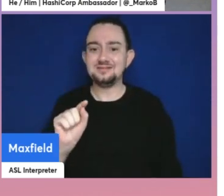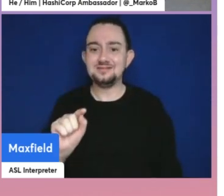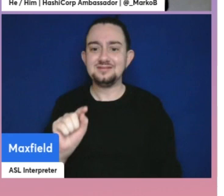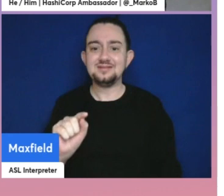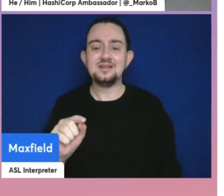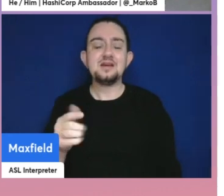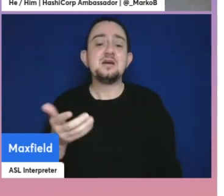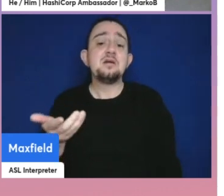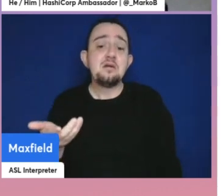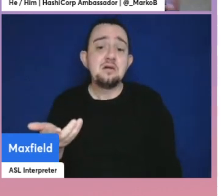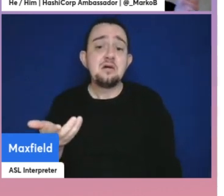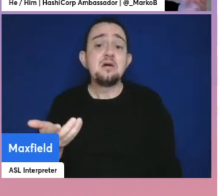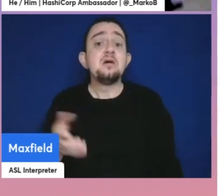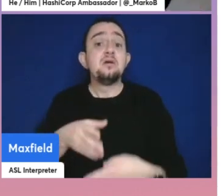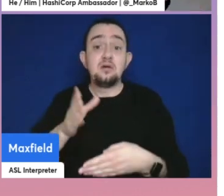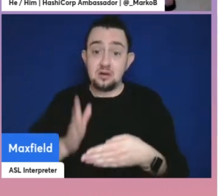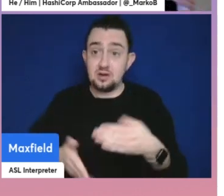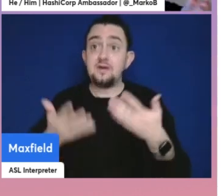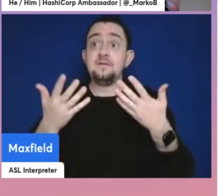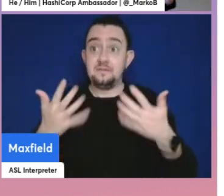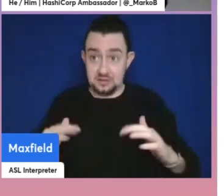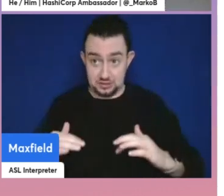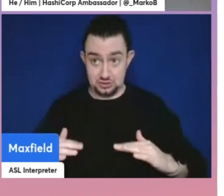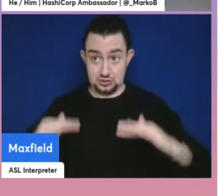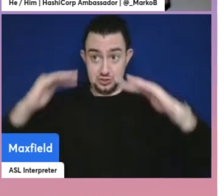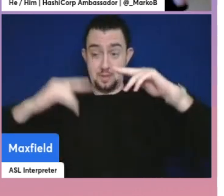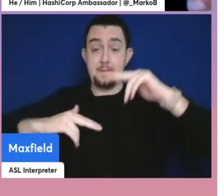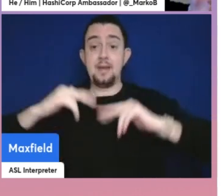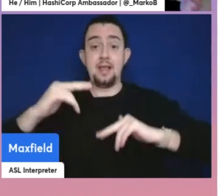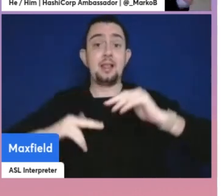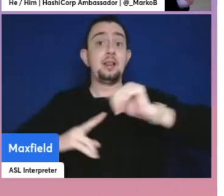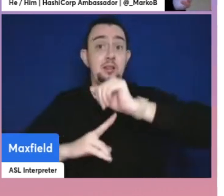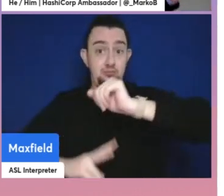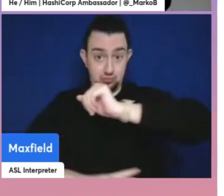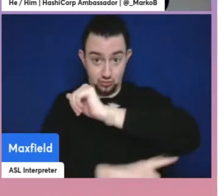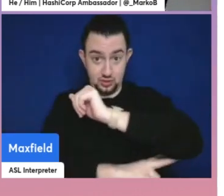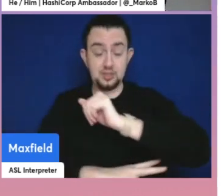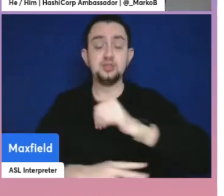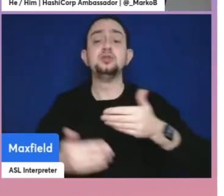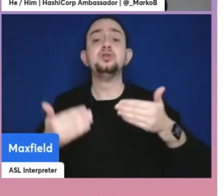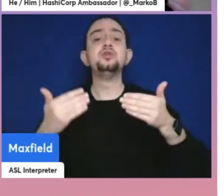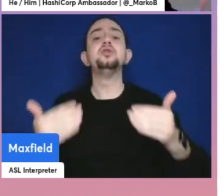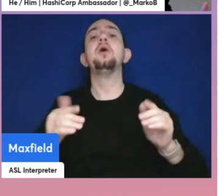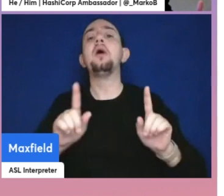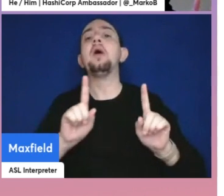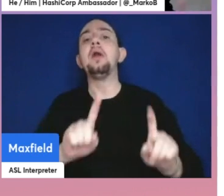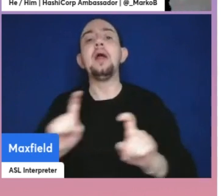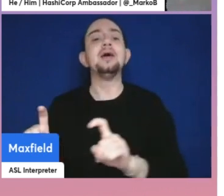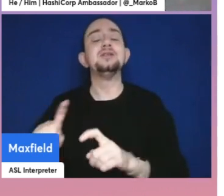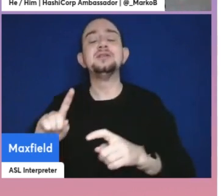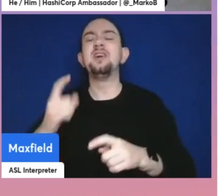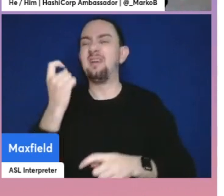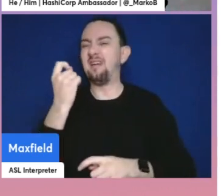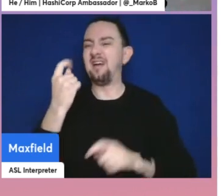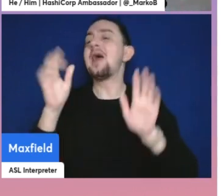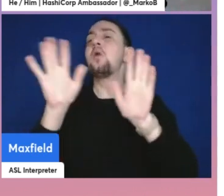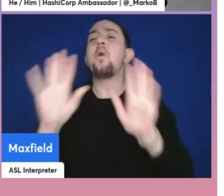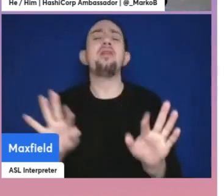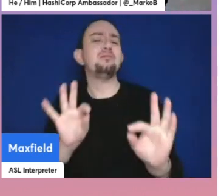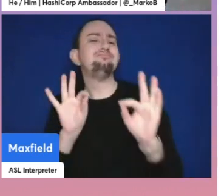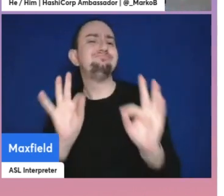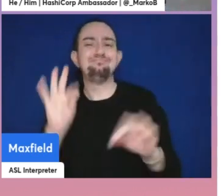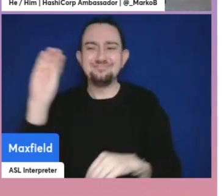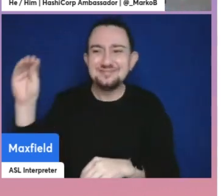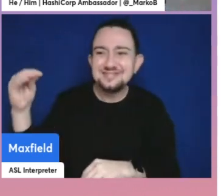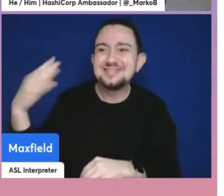once they finished the bridge, they actually did the initial testing in like really sunny, good weather, and the